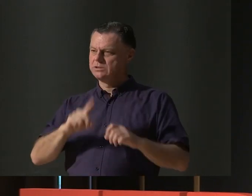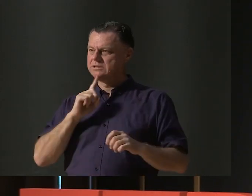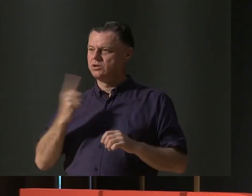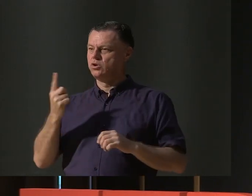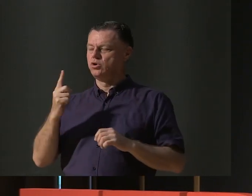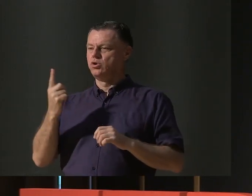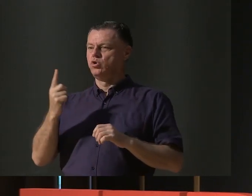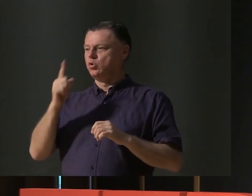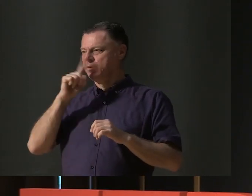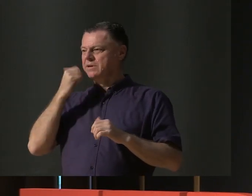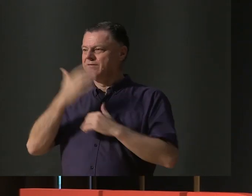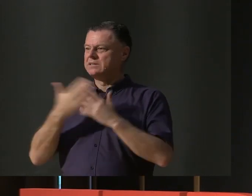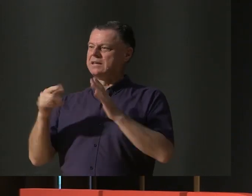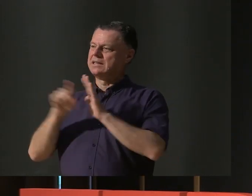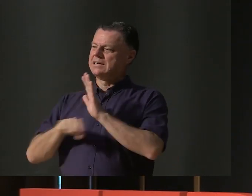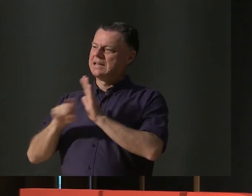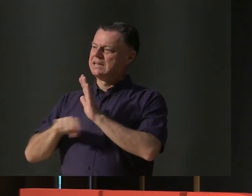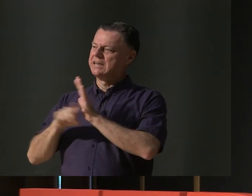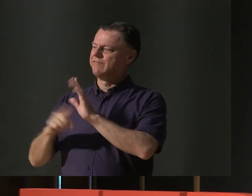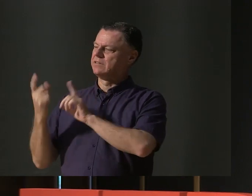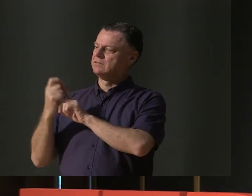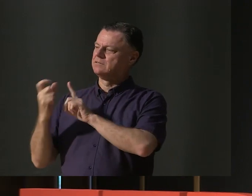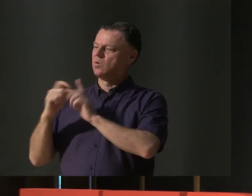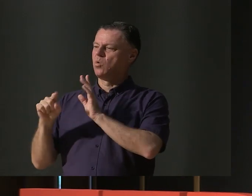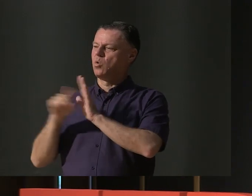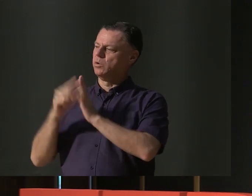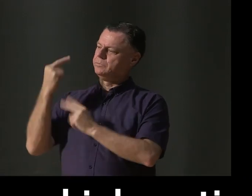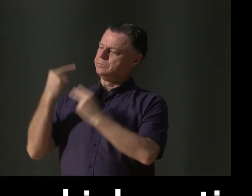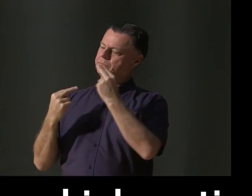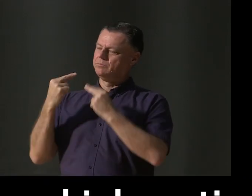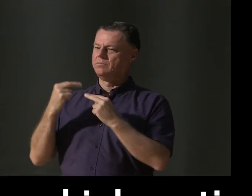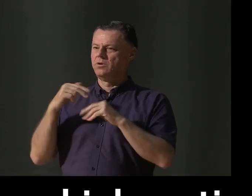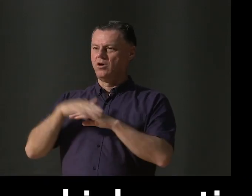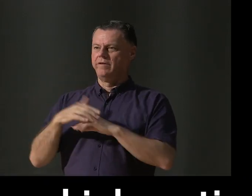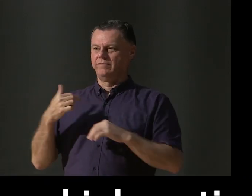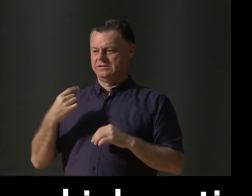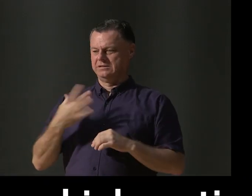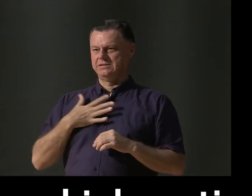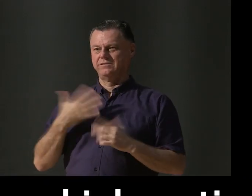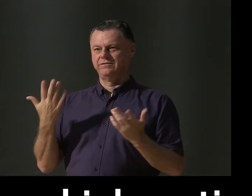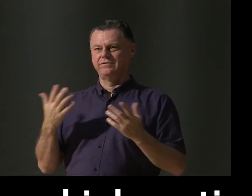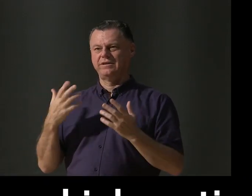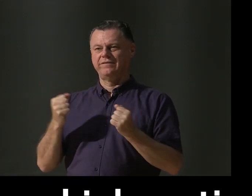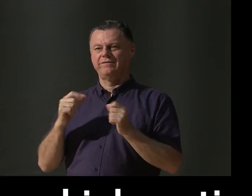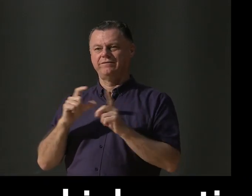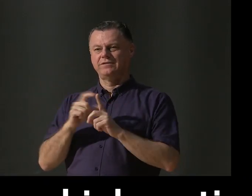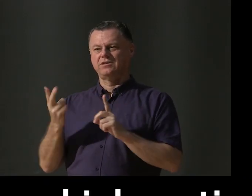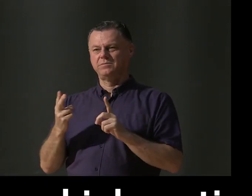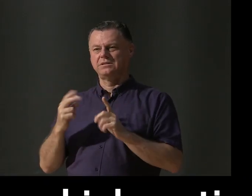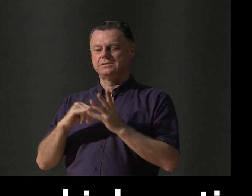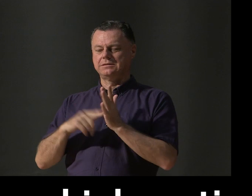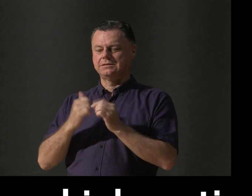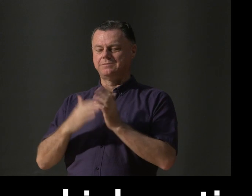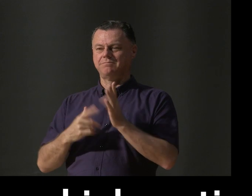these negative comments, being treated differently or being judged, they had lower self-esteem, higher levels